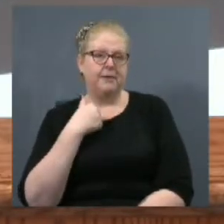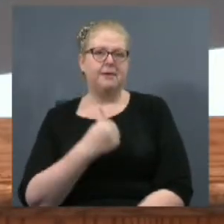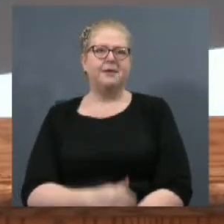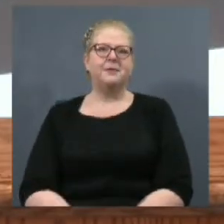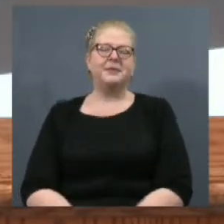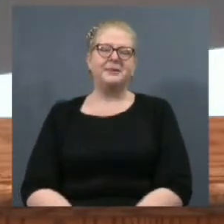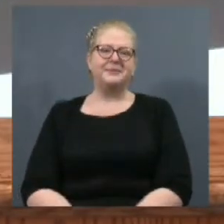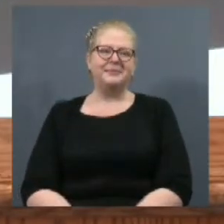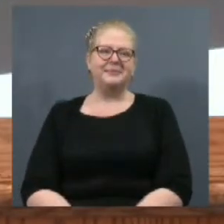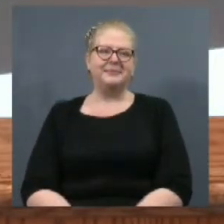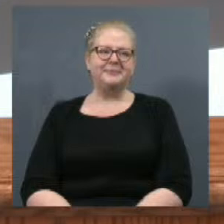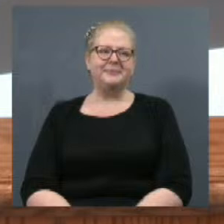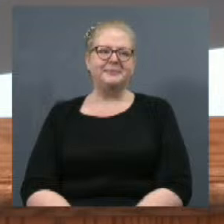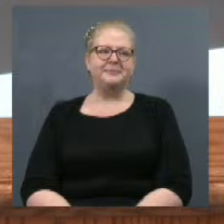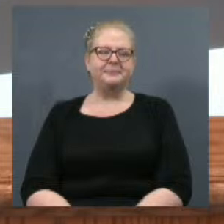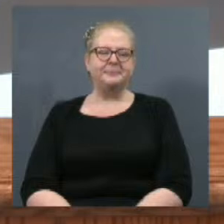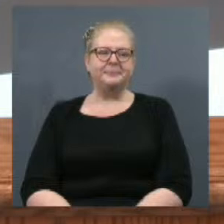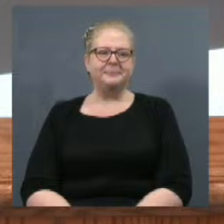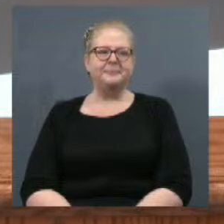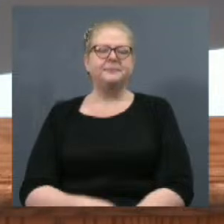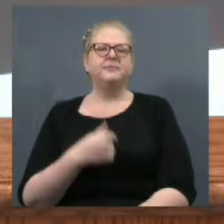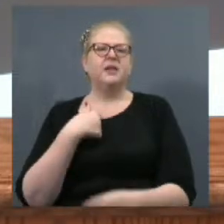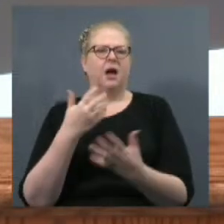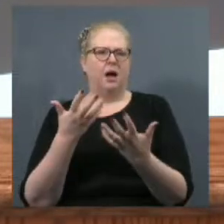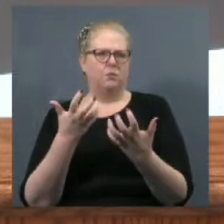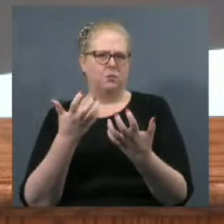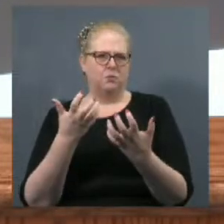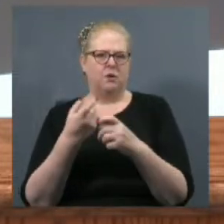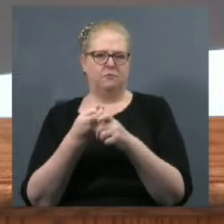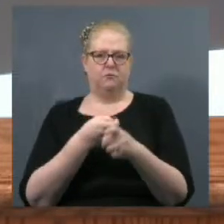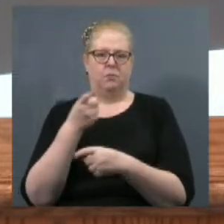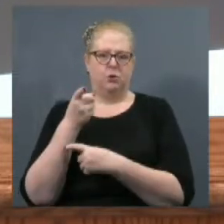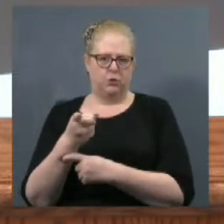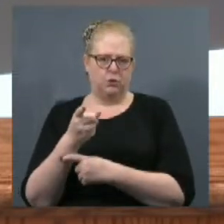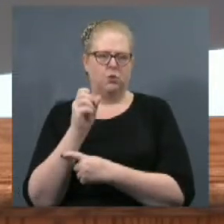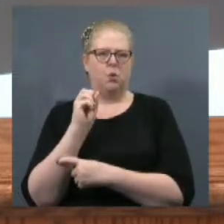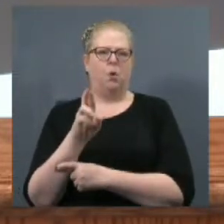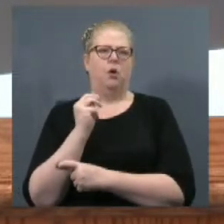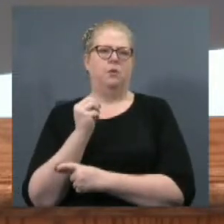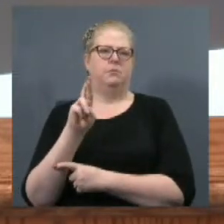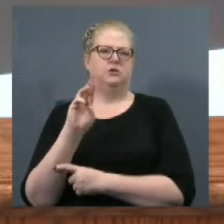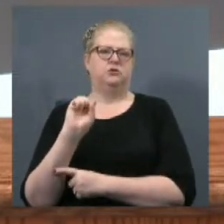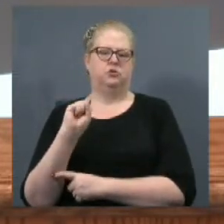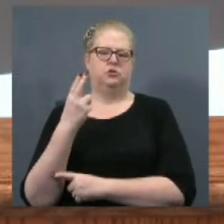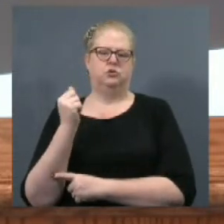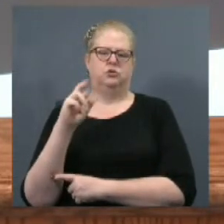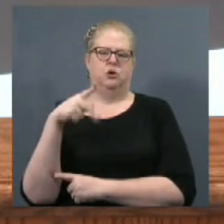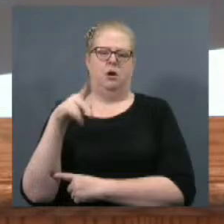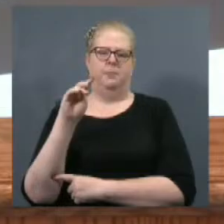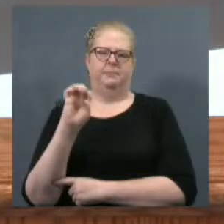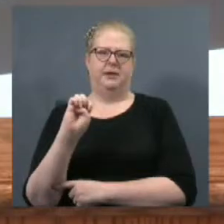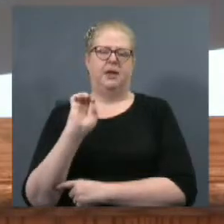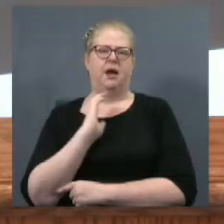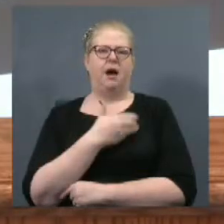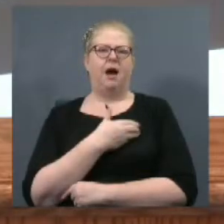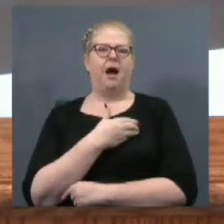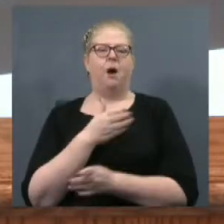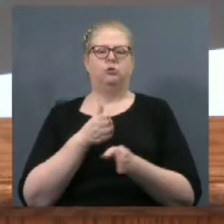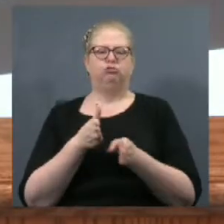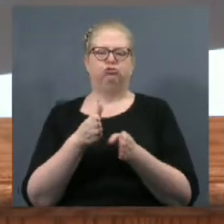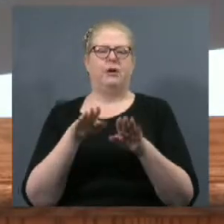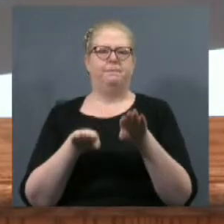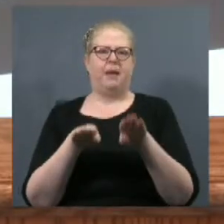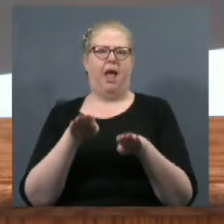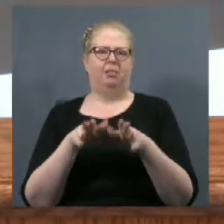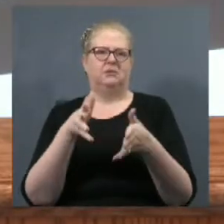would like either from you or Mr. Sarpy the current balance of our street fund reserve, the restricted and